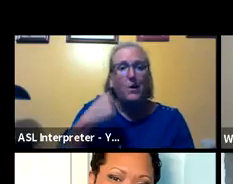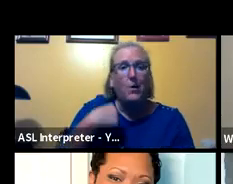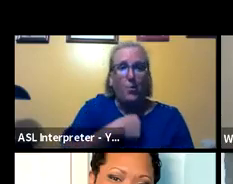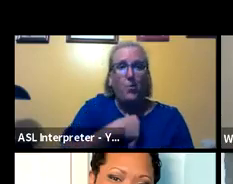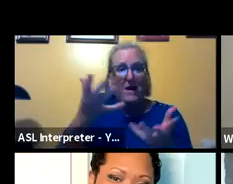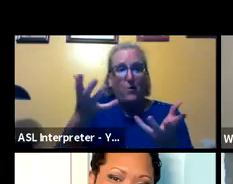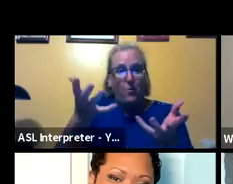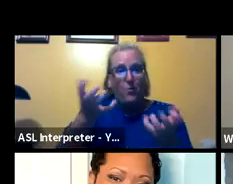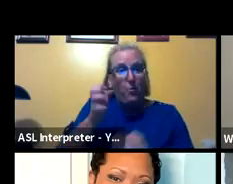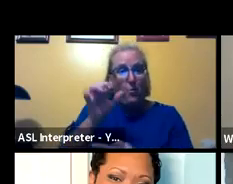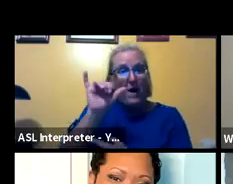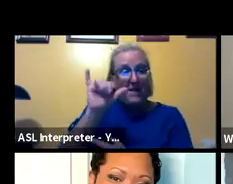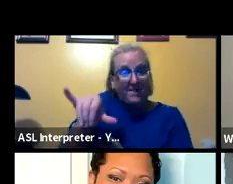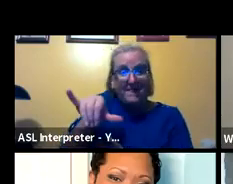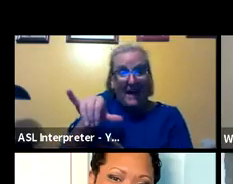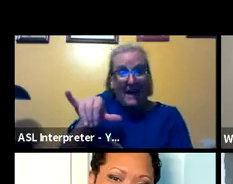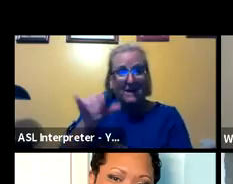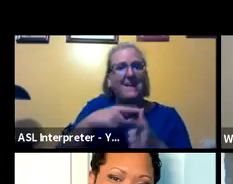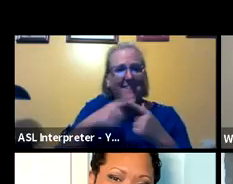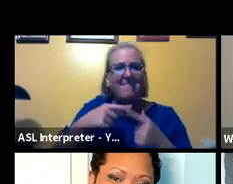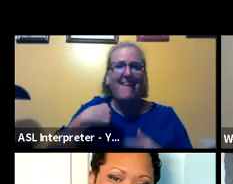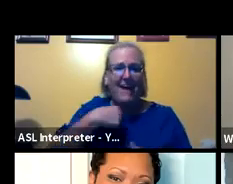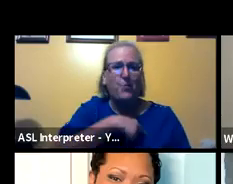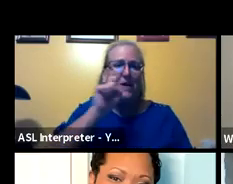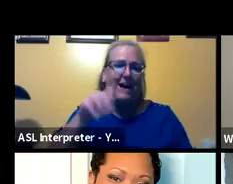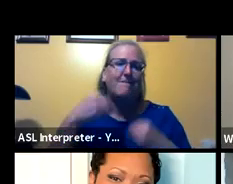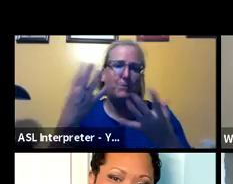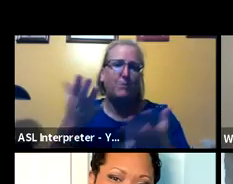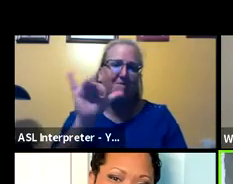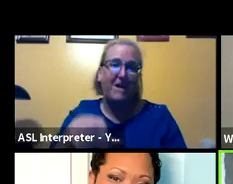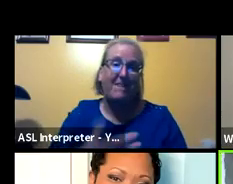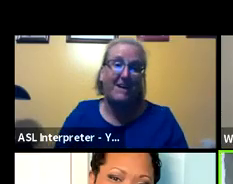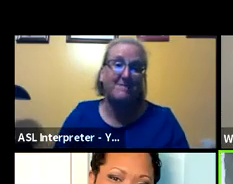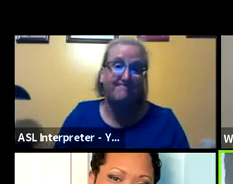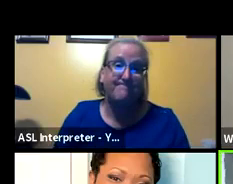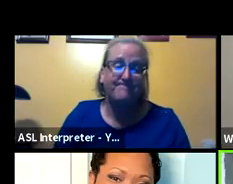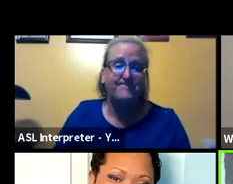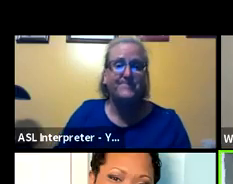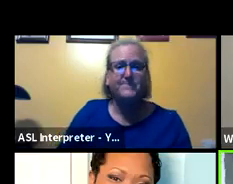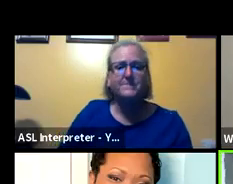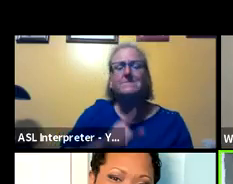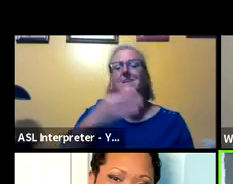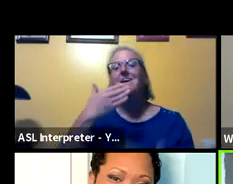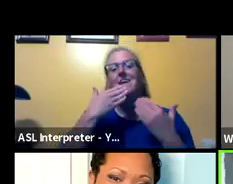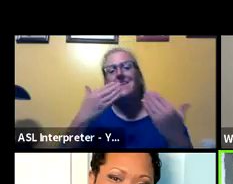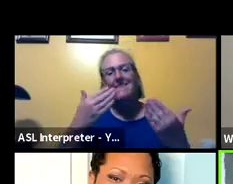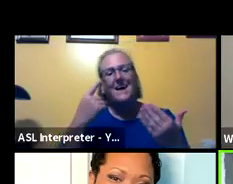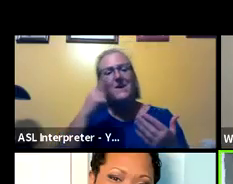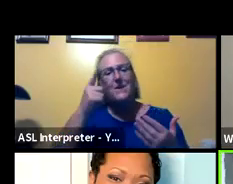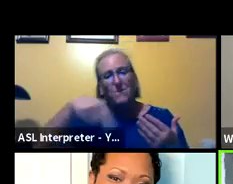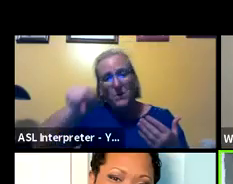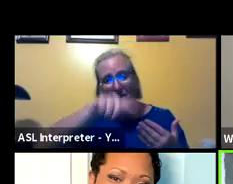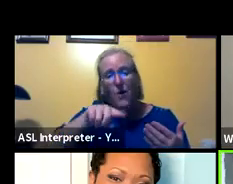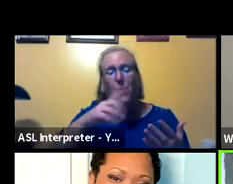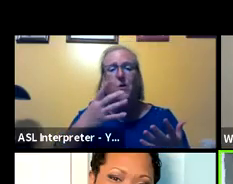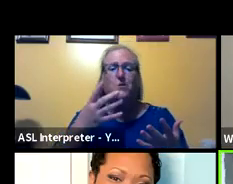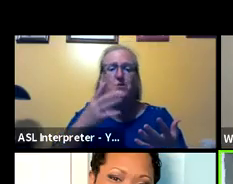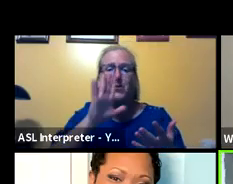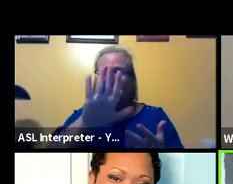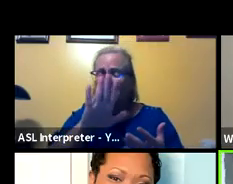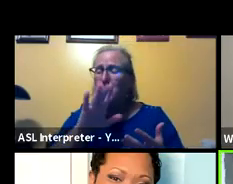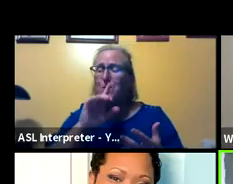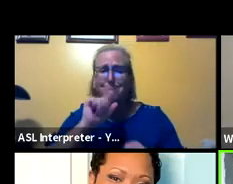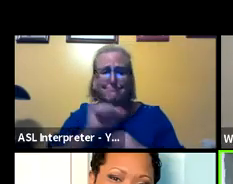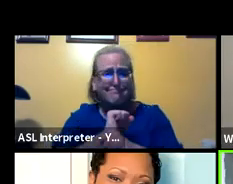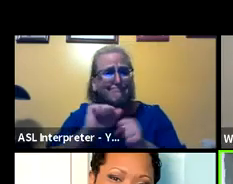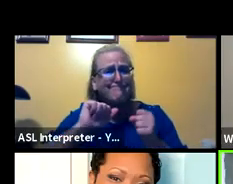want, then that's what we have to be able to provide. Thank you so much for all you guys, really intentional hard work. I